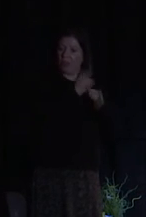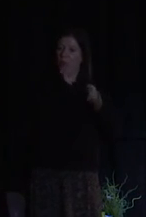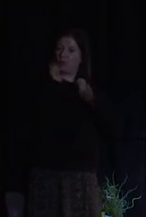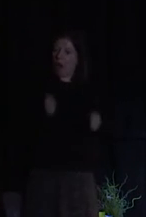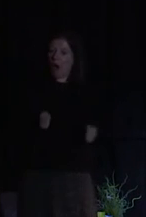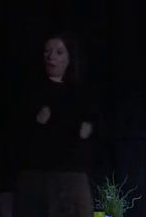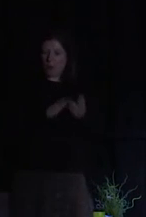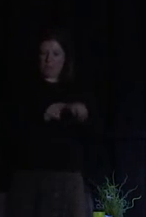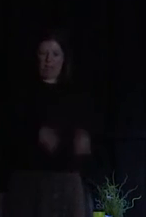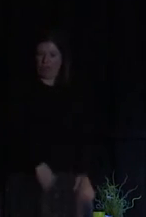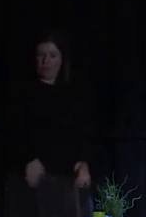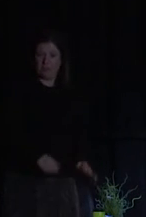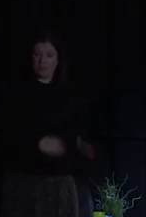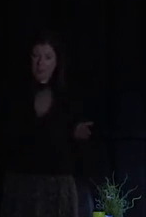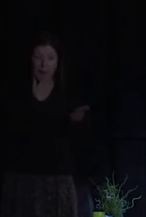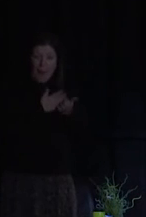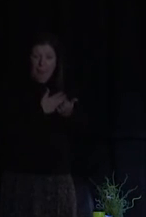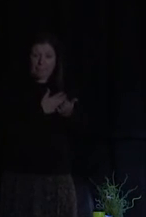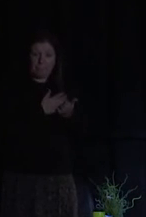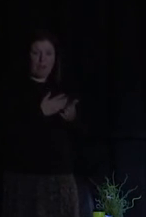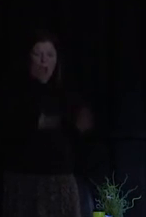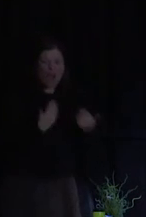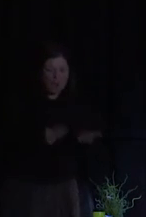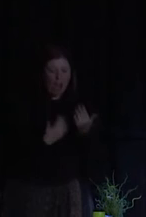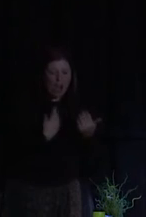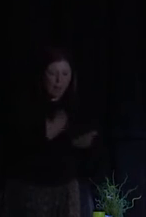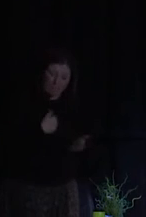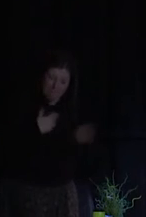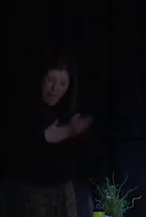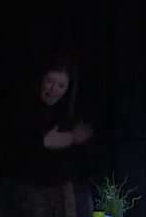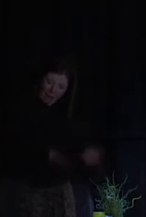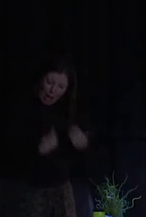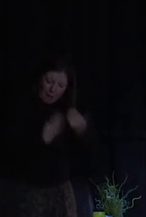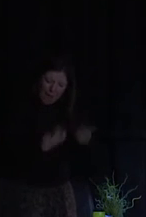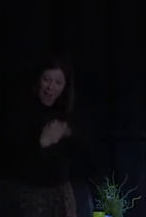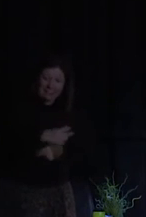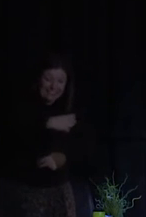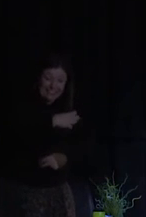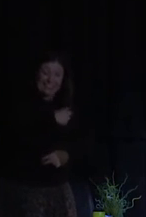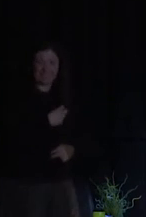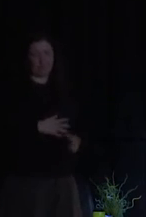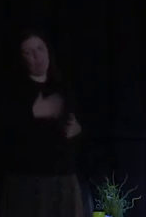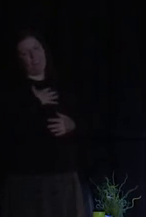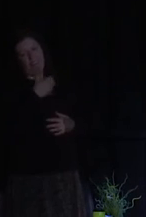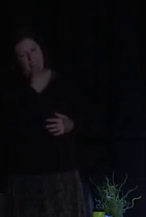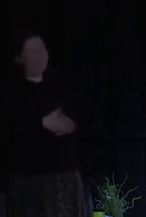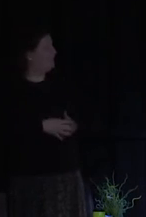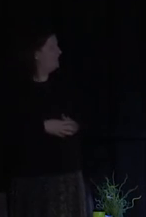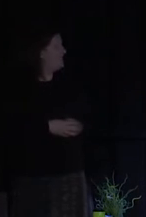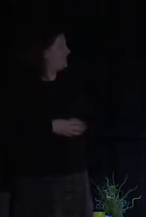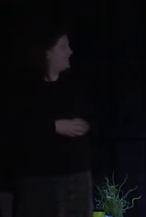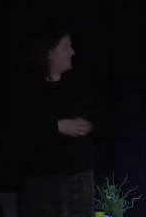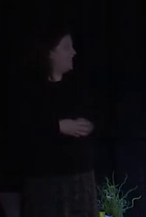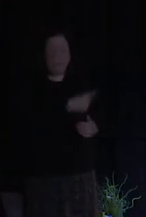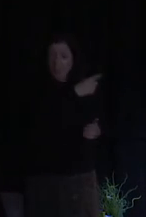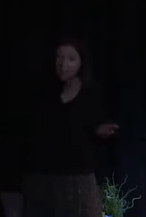And so a mother gets at the end of her lane and goes, come on, darling, come to mummy. Come on, got a booze out. I love that. Hilarious. And